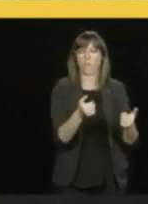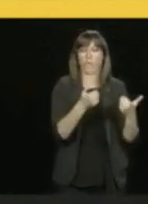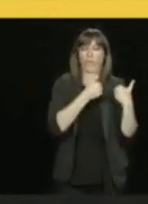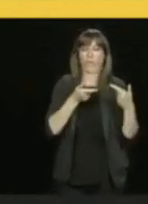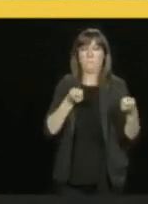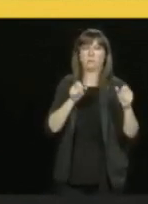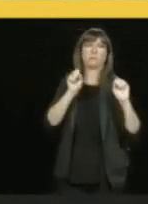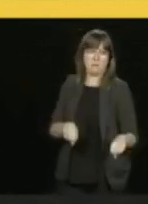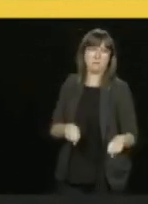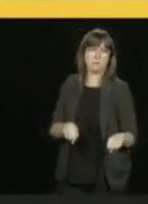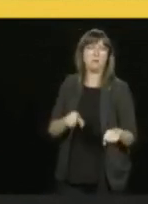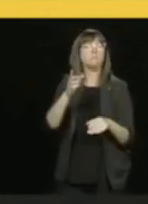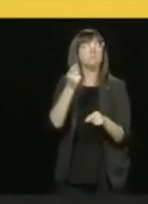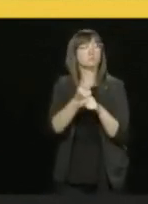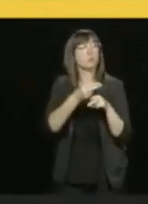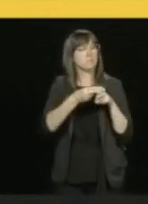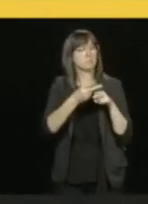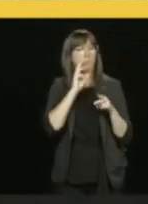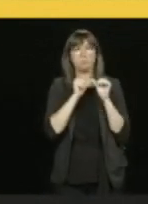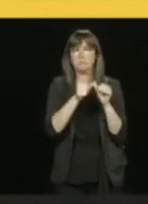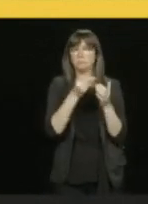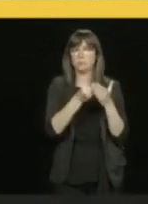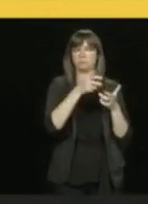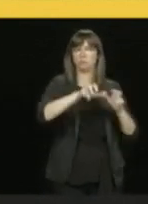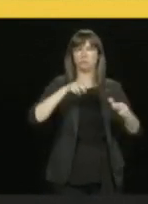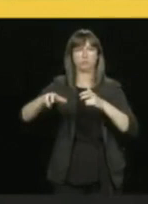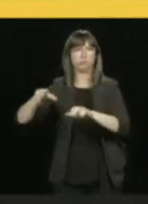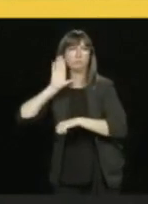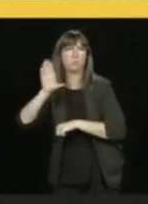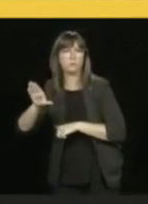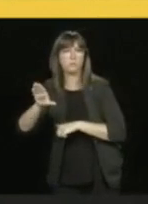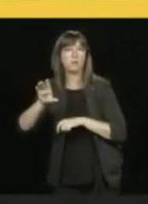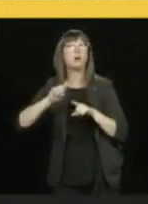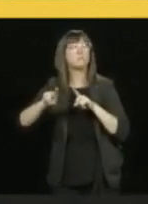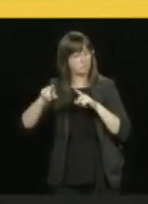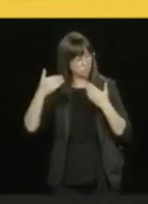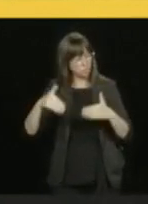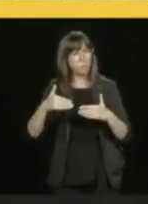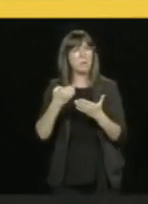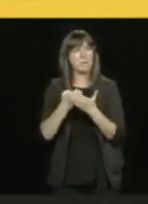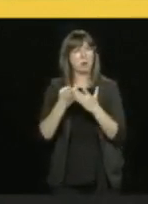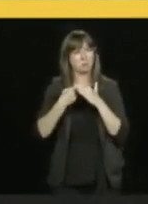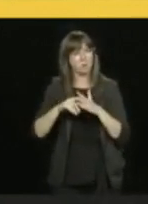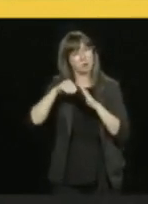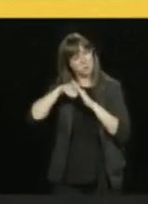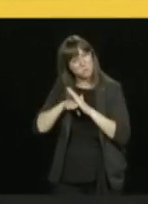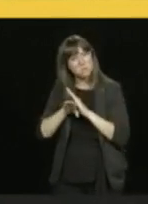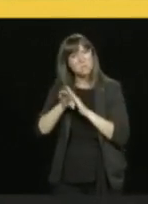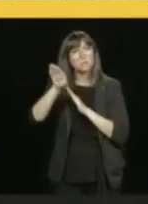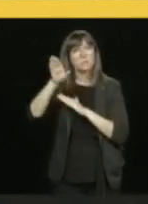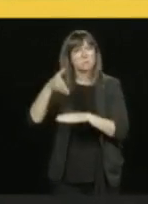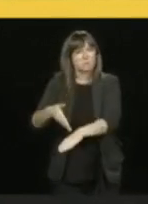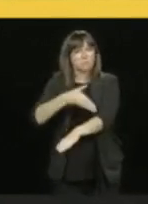short term, we'll keep investing. But beyond the emergency, as we start to build back better, we must do that